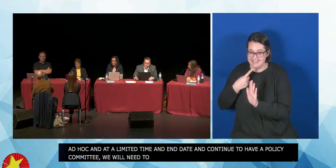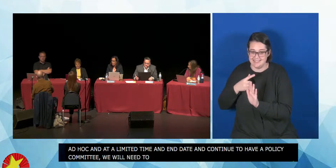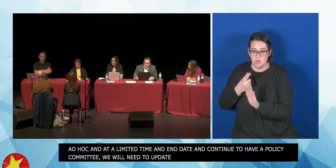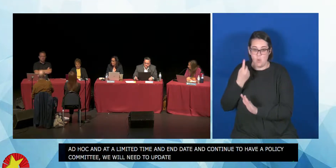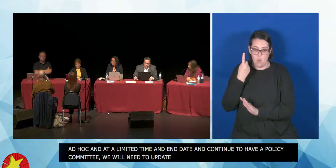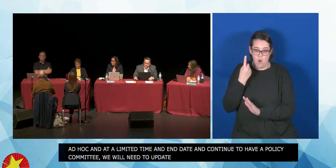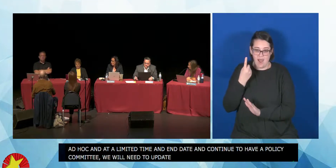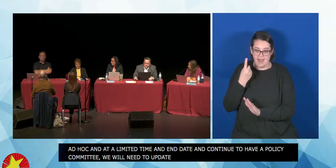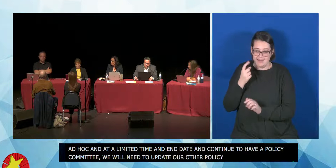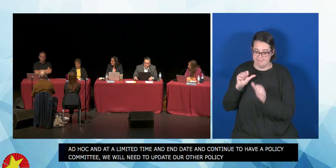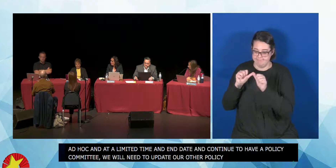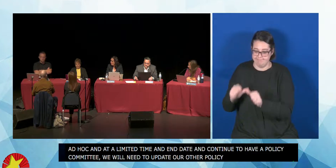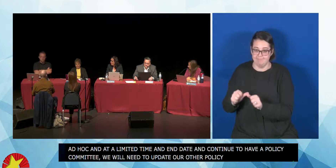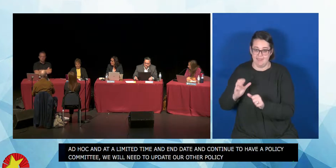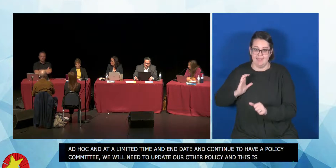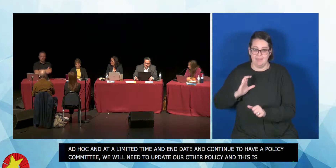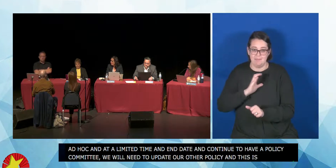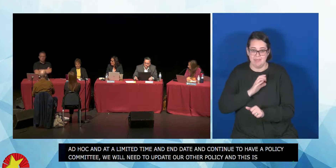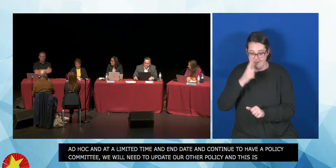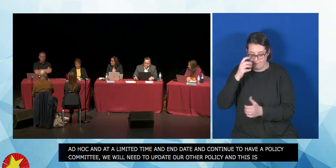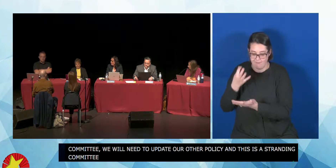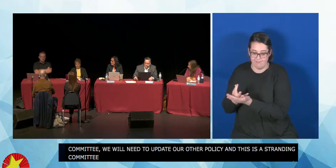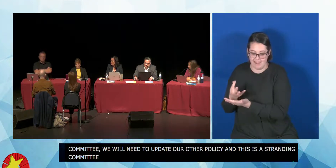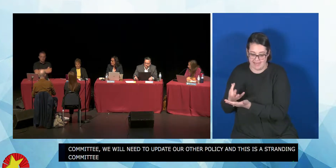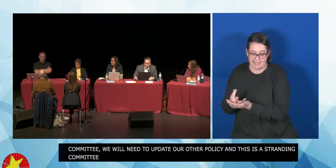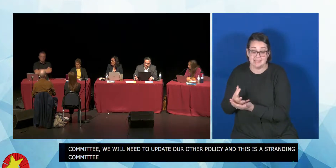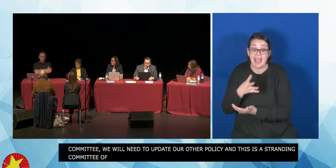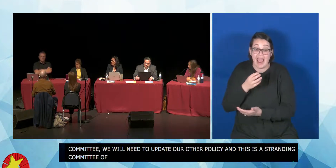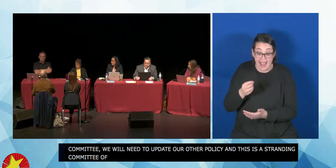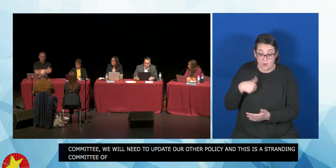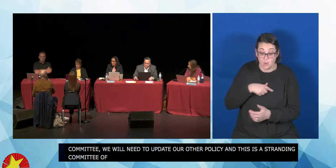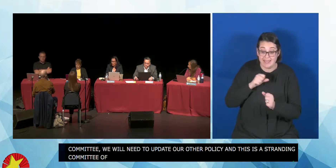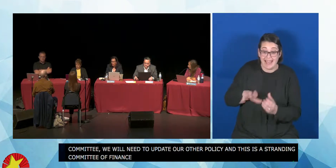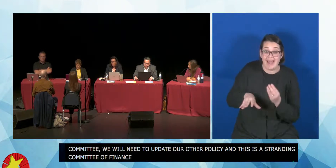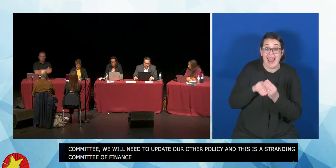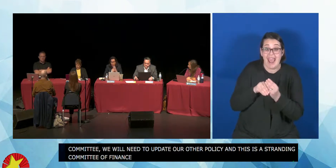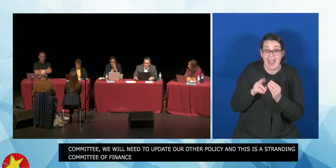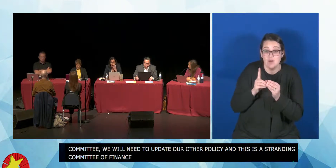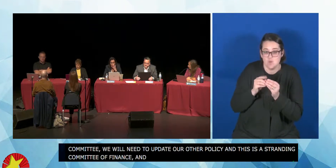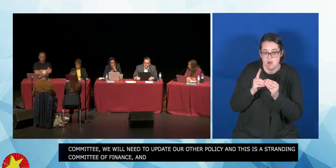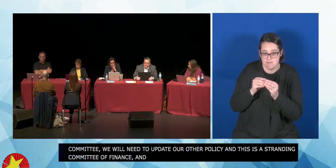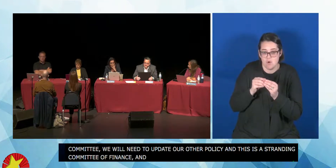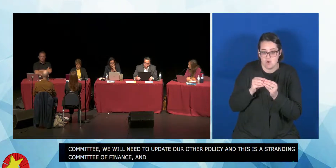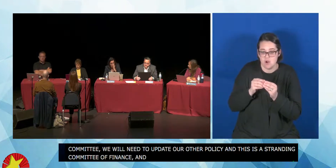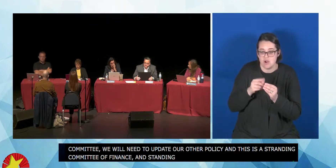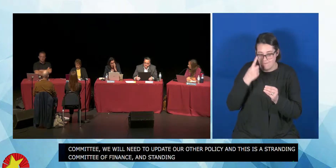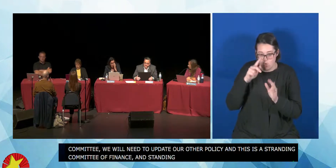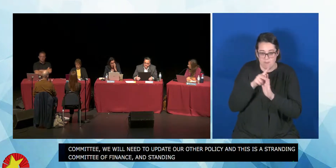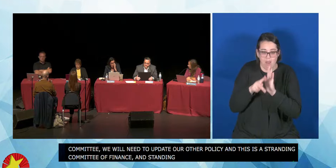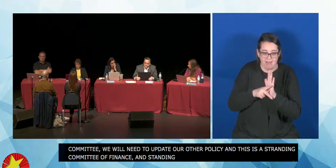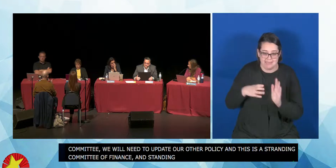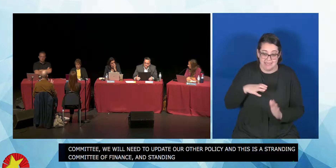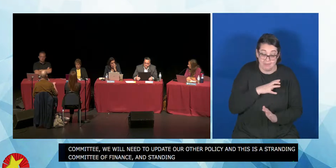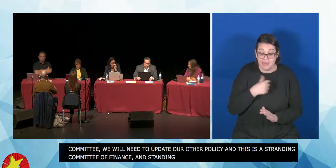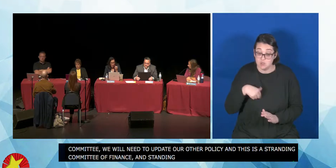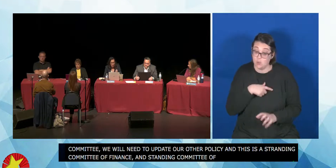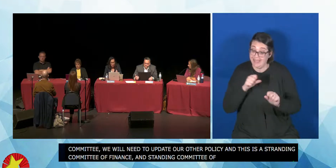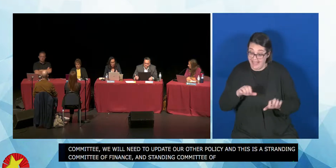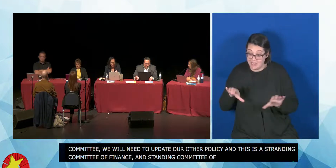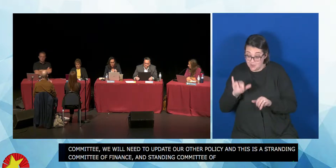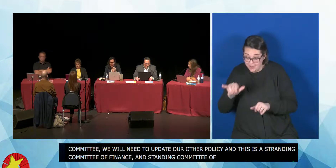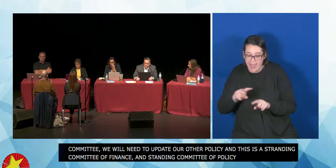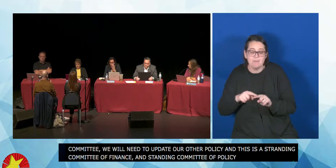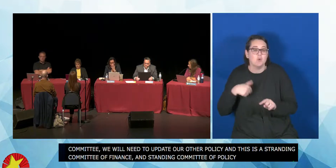and then there's a standing committee of a policy committee. So we can do it if the board wants to do it, but we have to change, and I